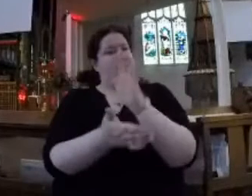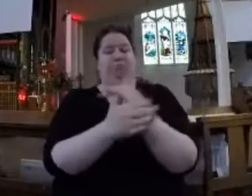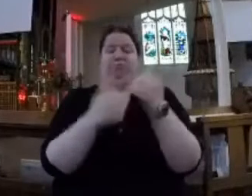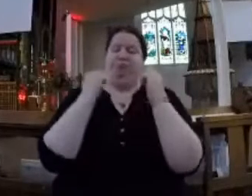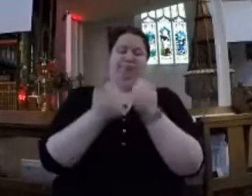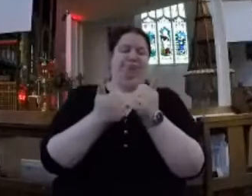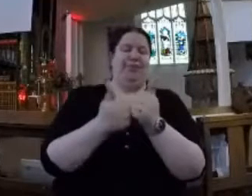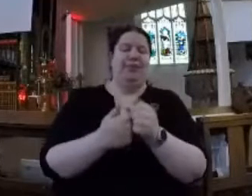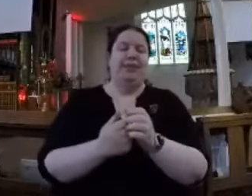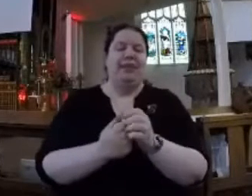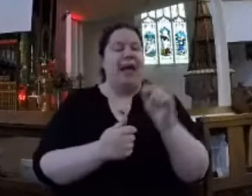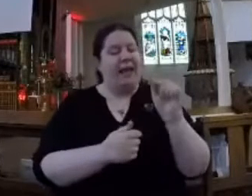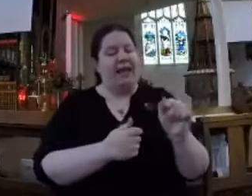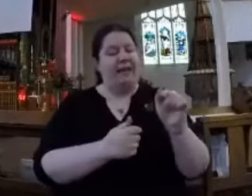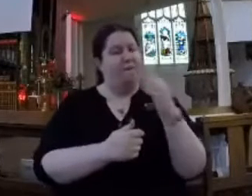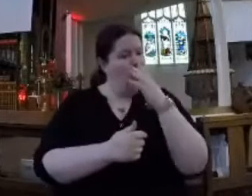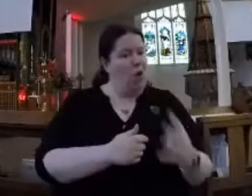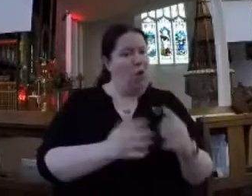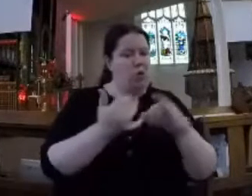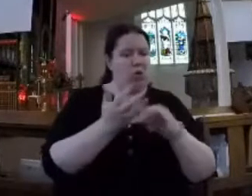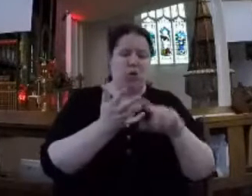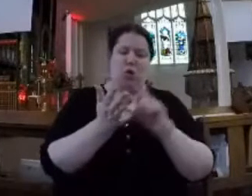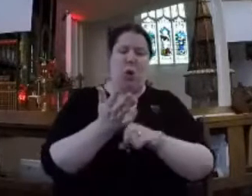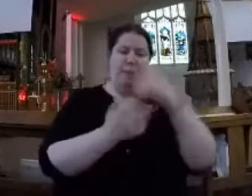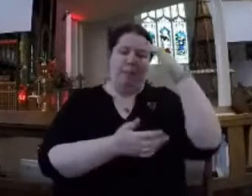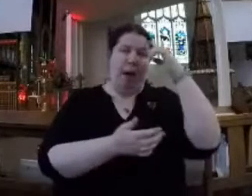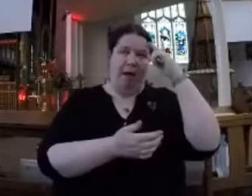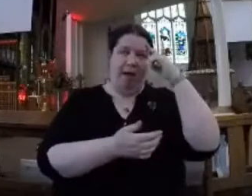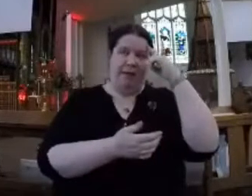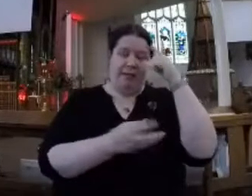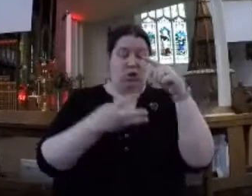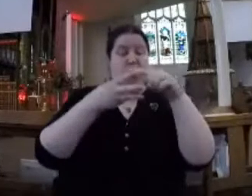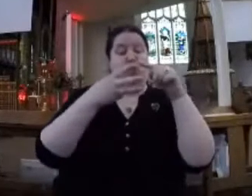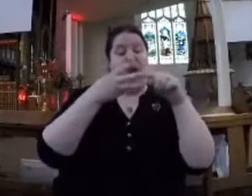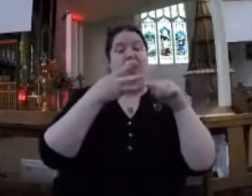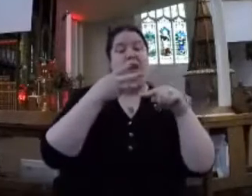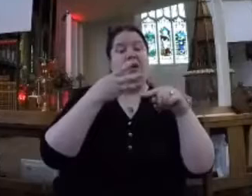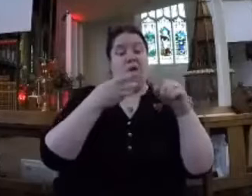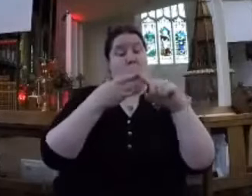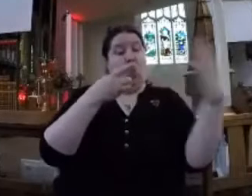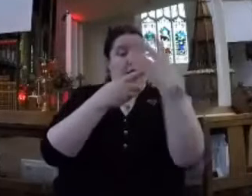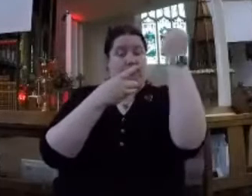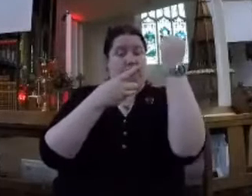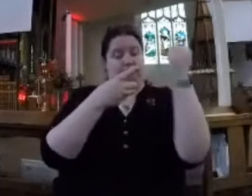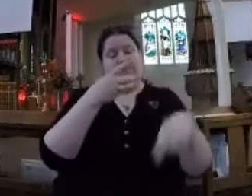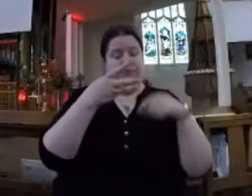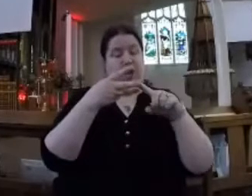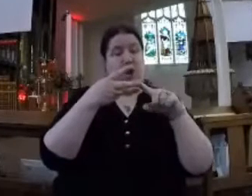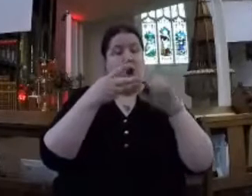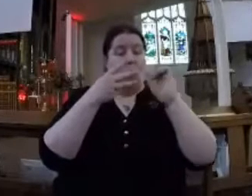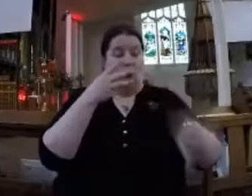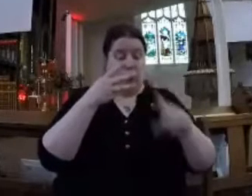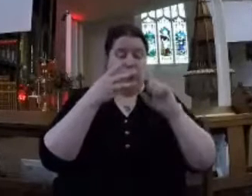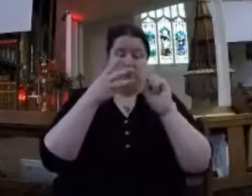fact, in Solomon language, he has 3 positions in a race: winner,